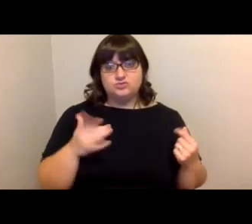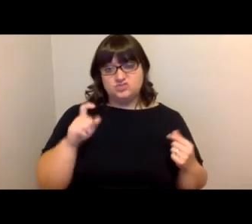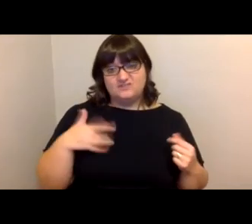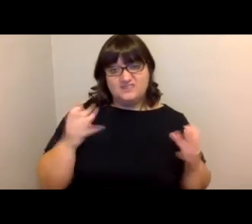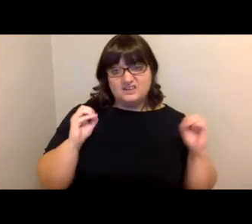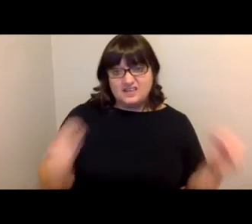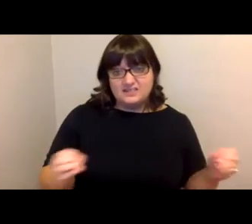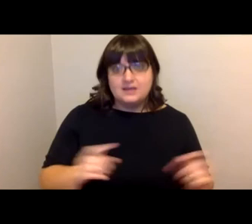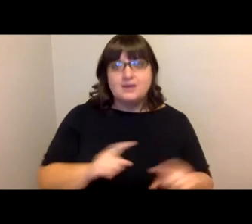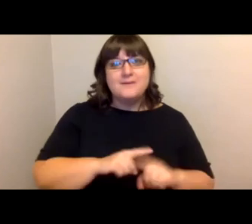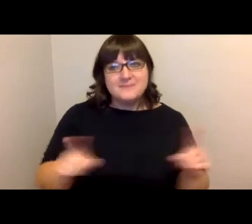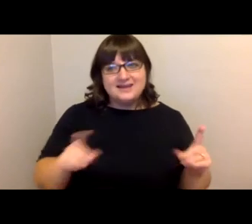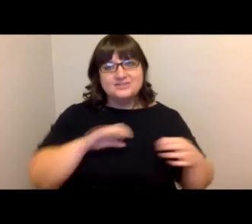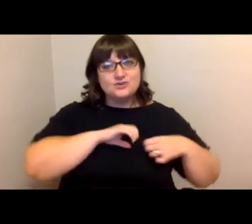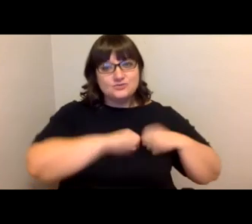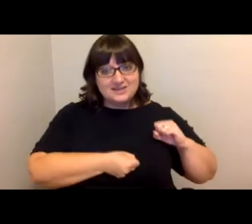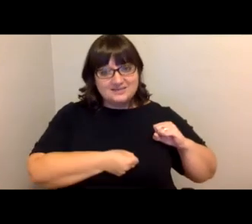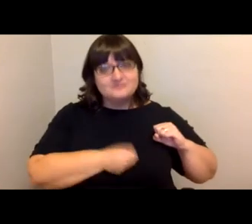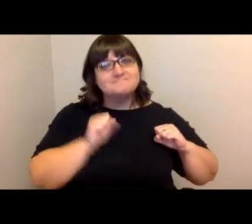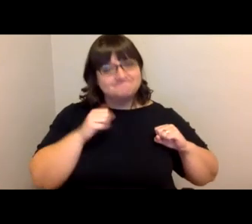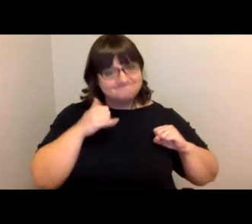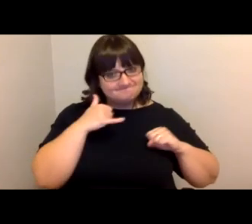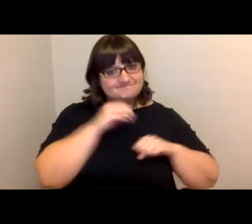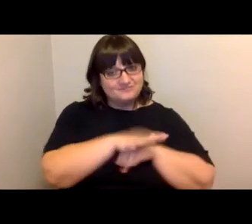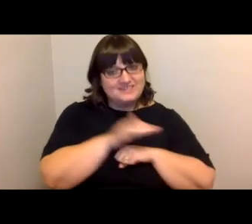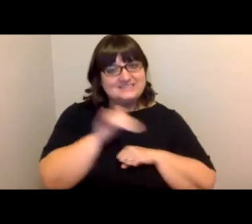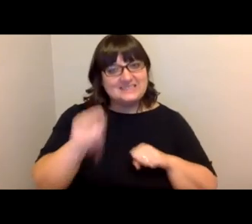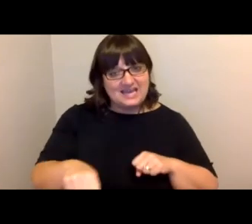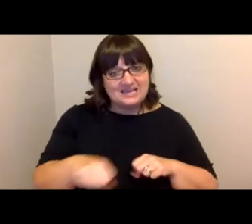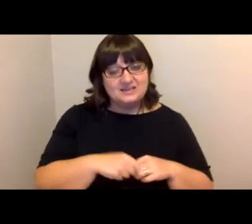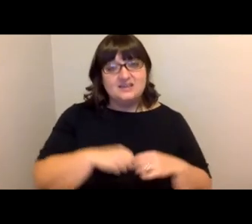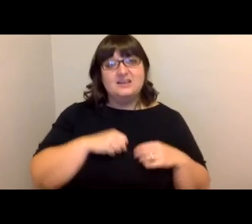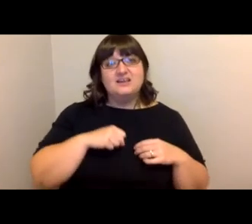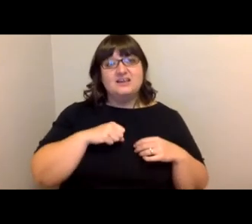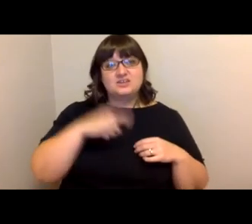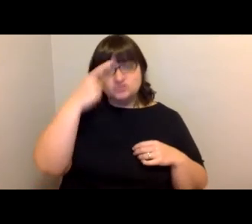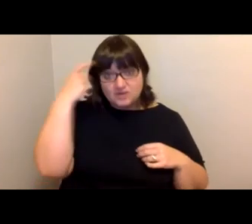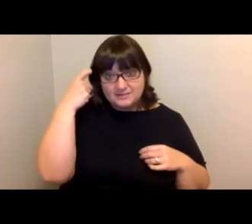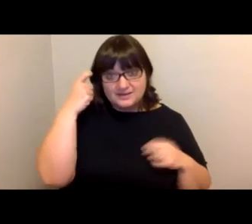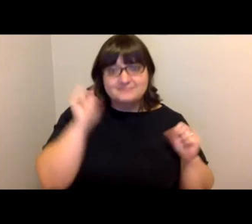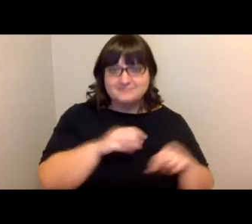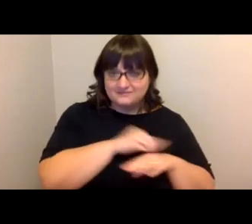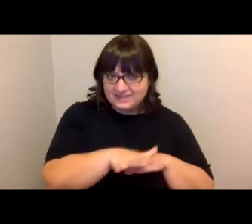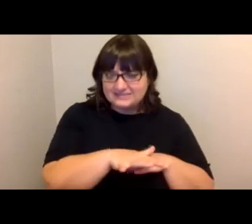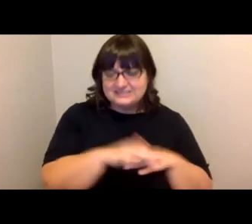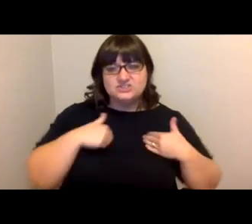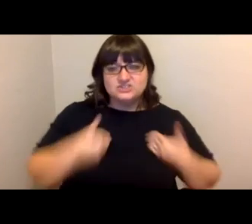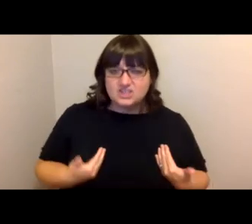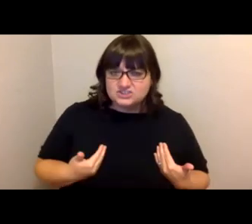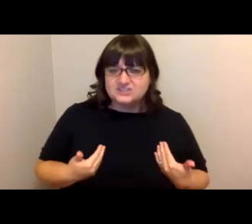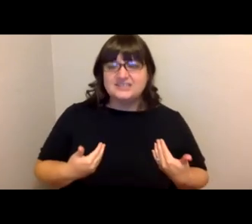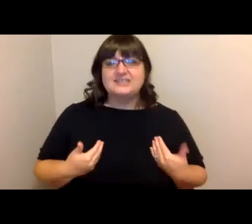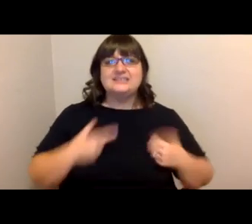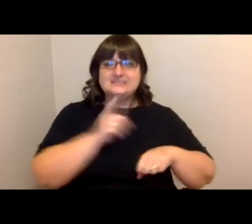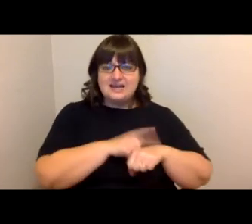But grief can still affect you, and trauma can still affect you, and exhaustion can still affect you, and time can still affect you.